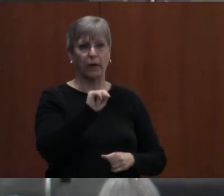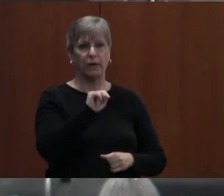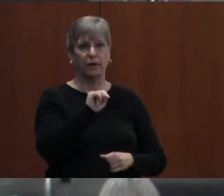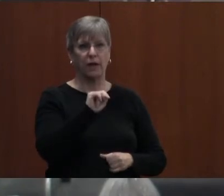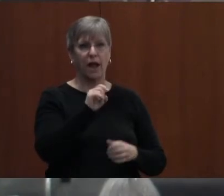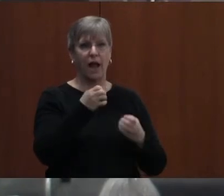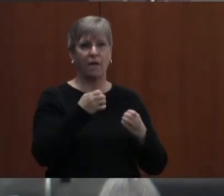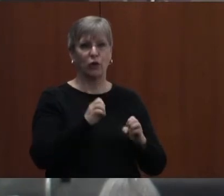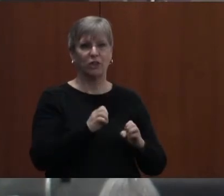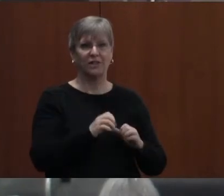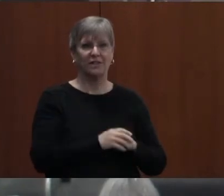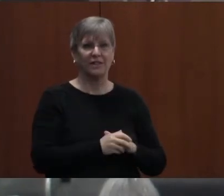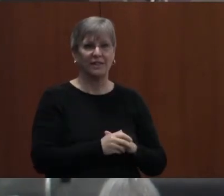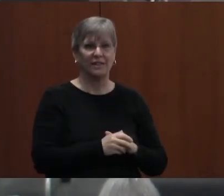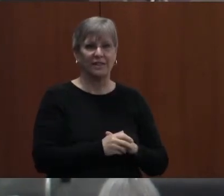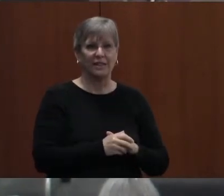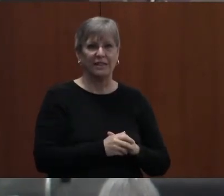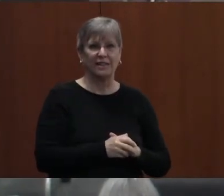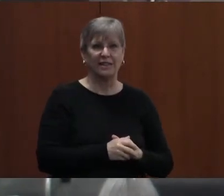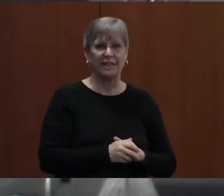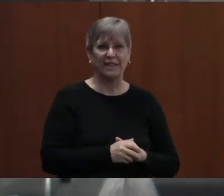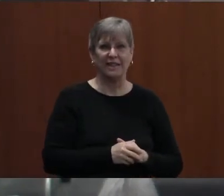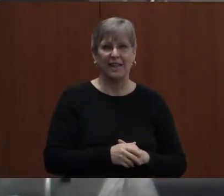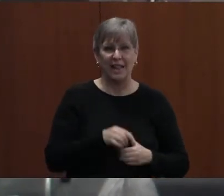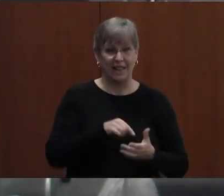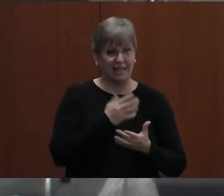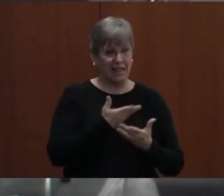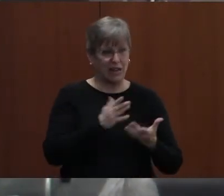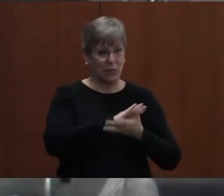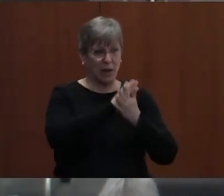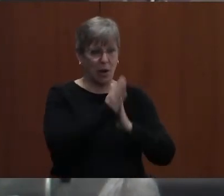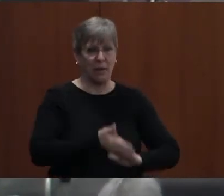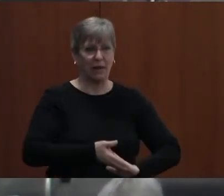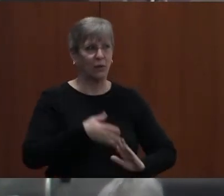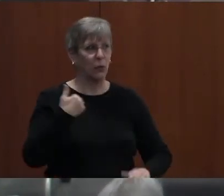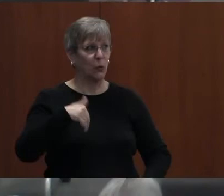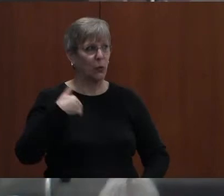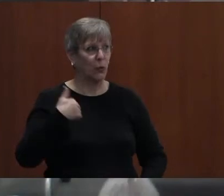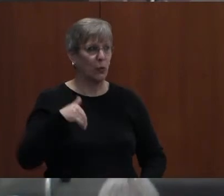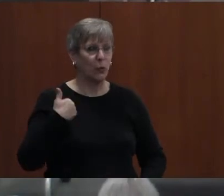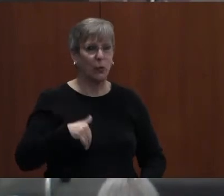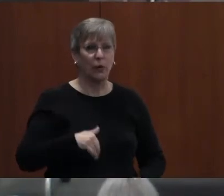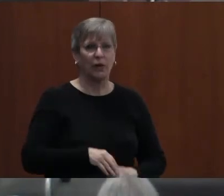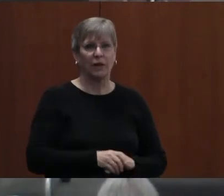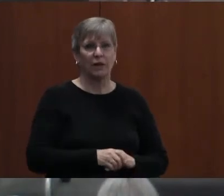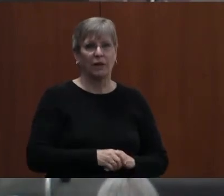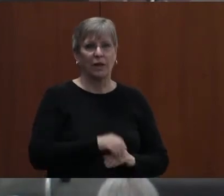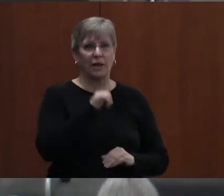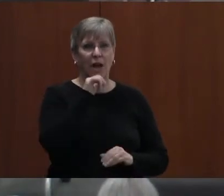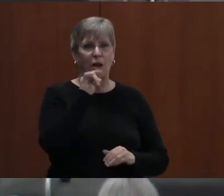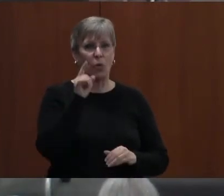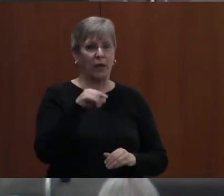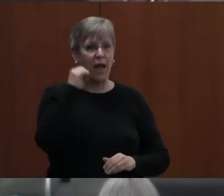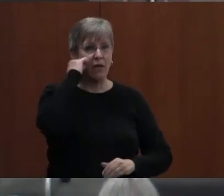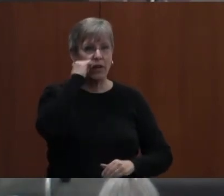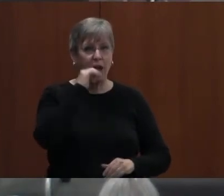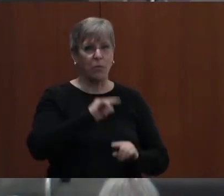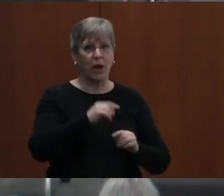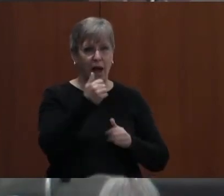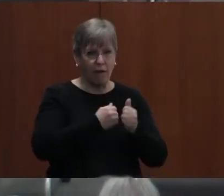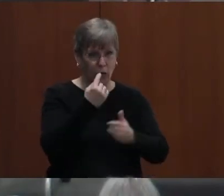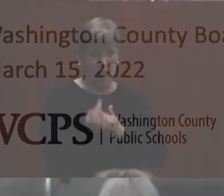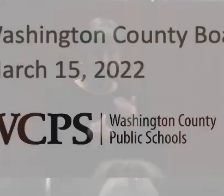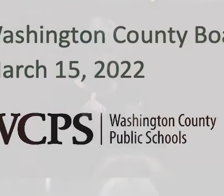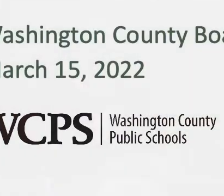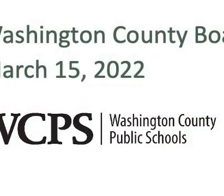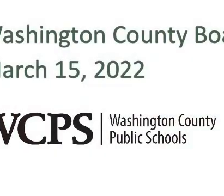But he wants his burden. I think this thing is starting to turn into not only every day, but every hour effort. We